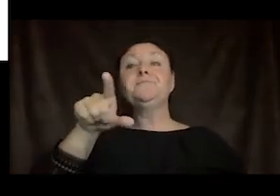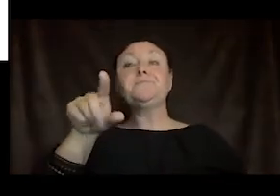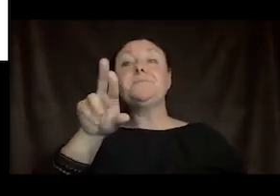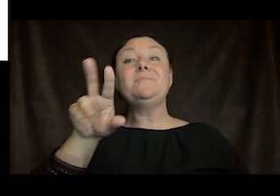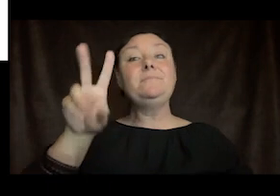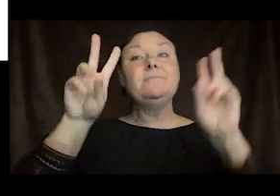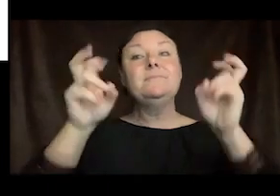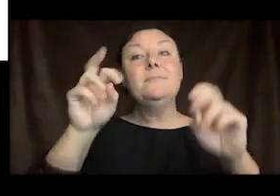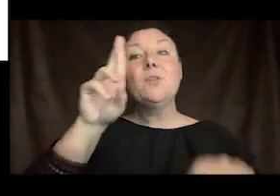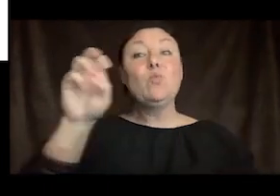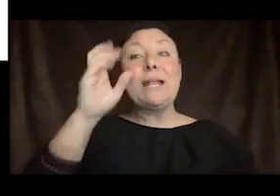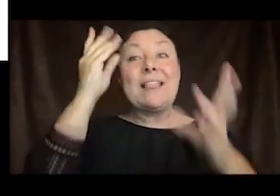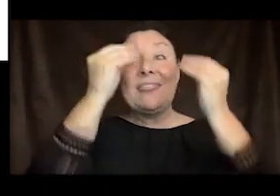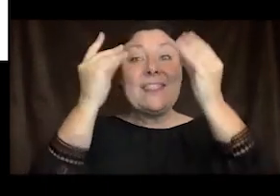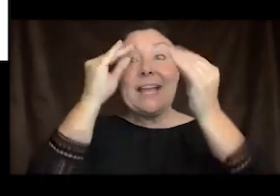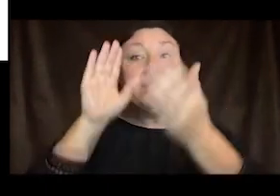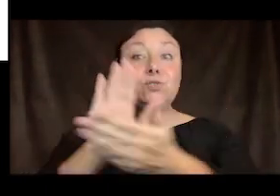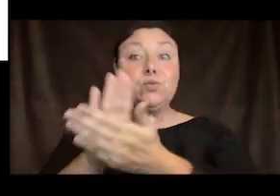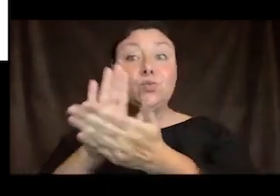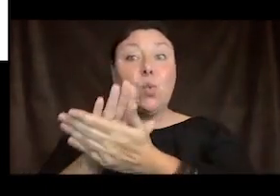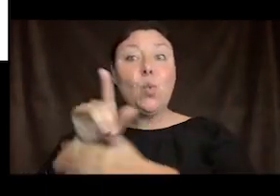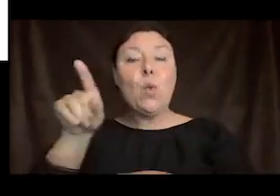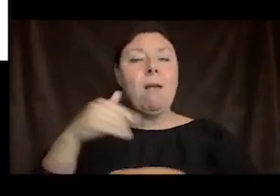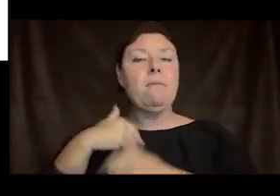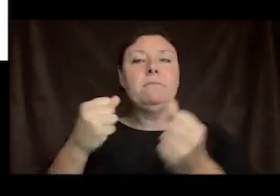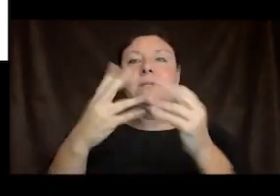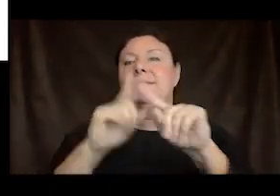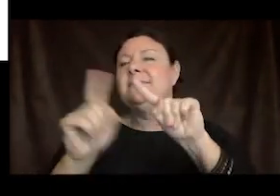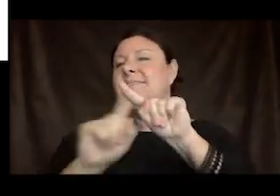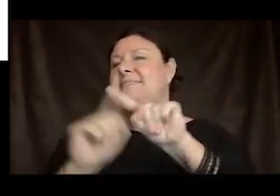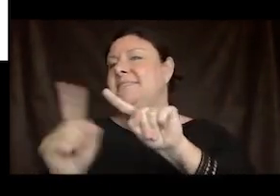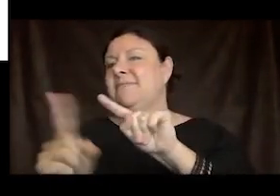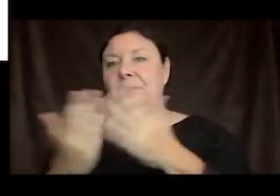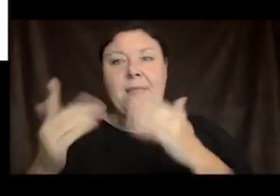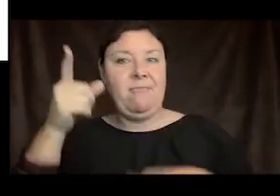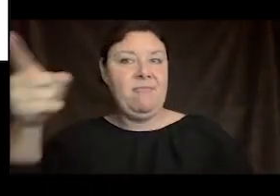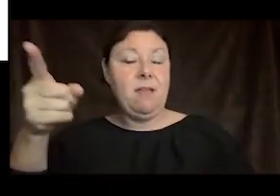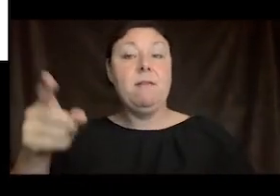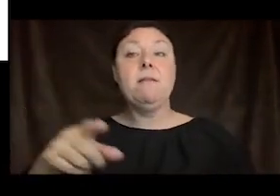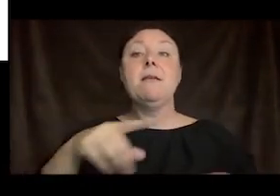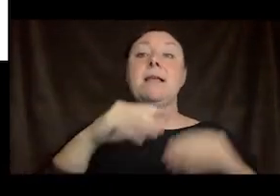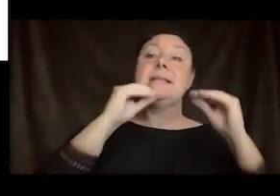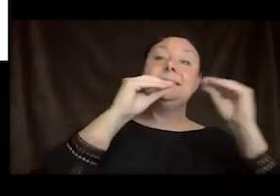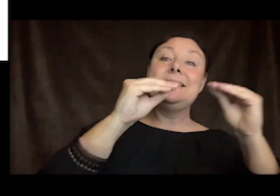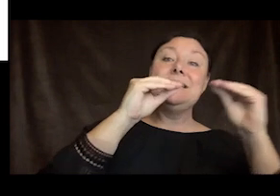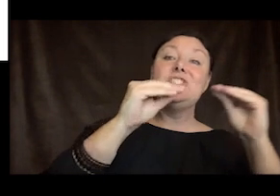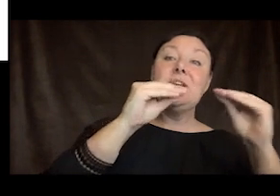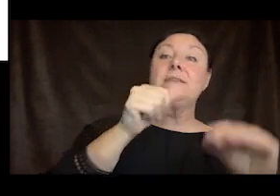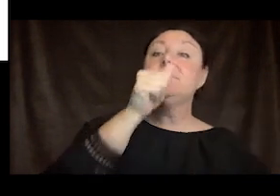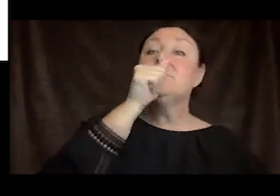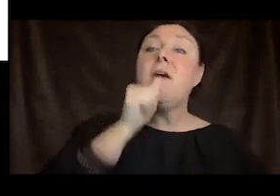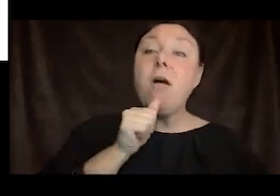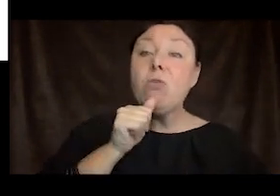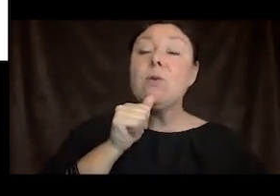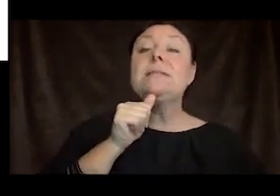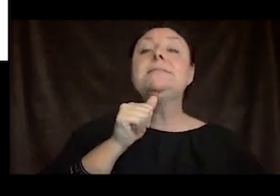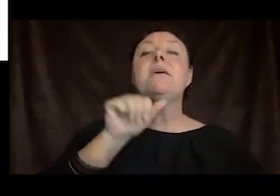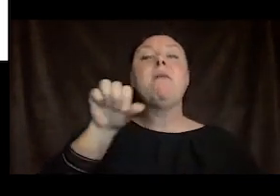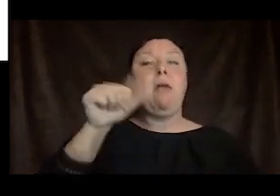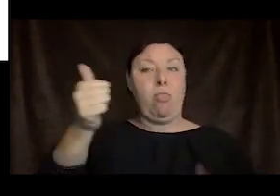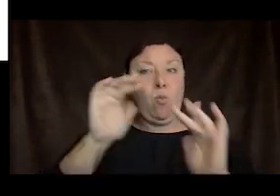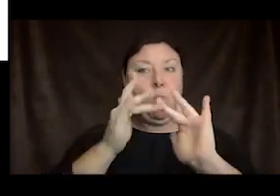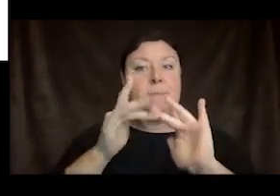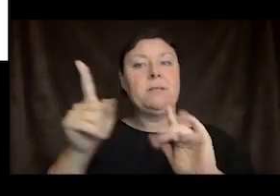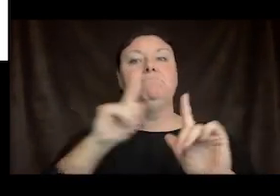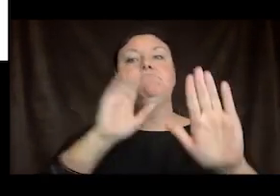their website many, many lessons. Teaching Tolerance is another website I will encourage you to take a look at. And